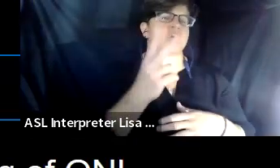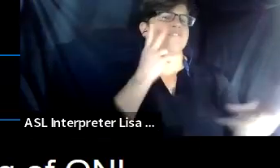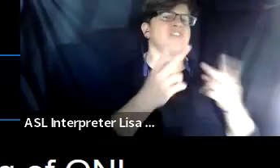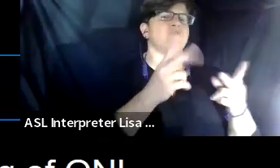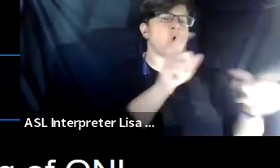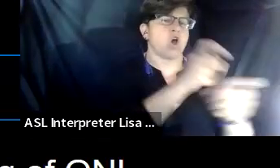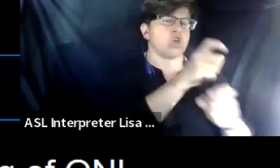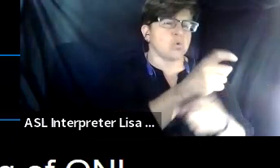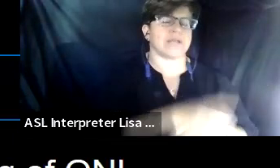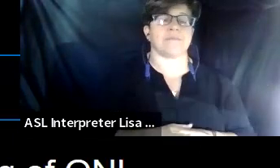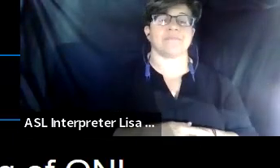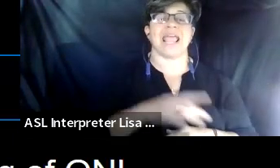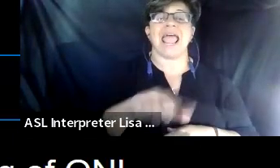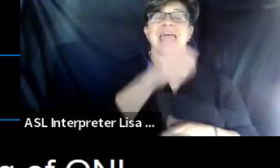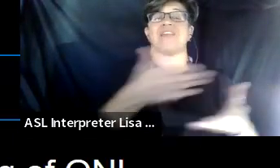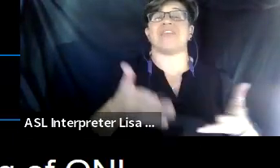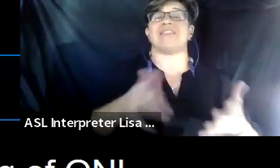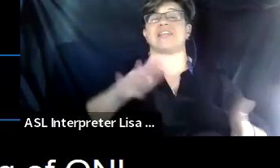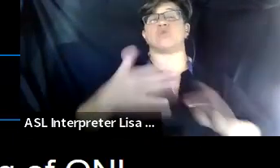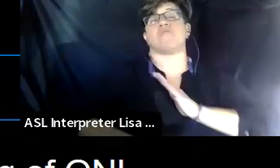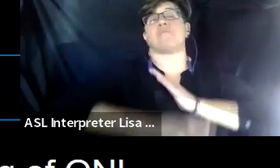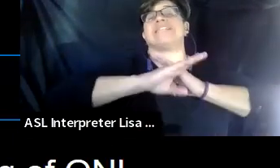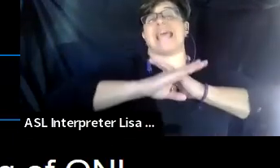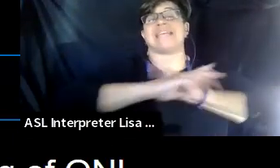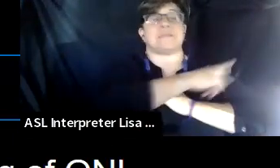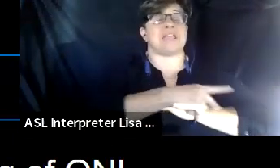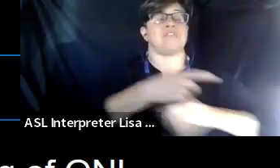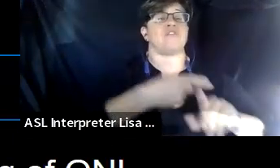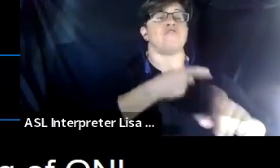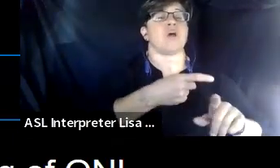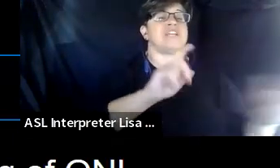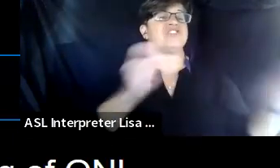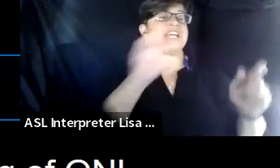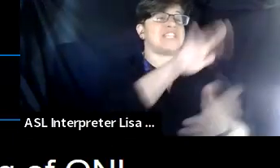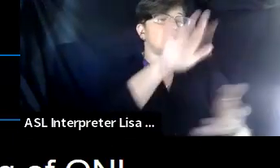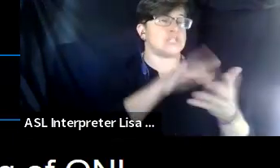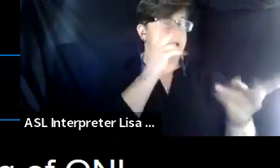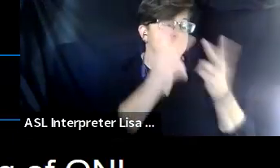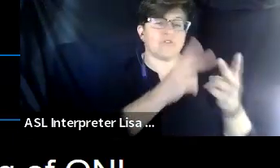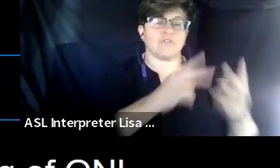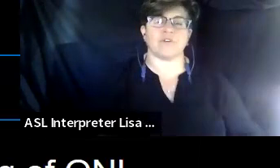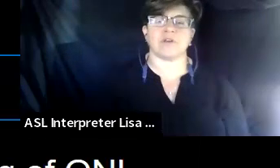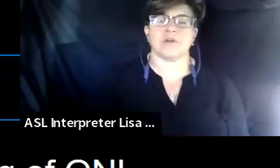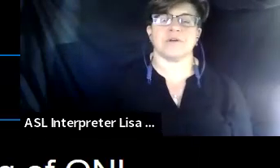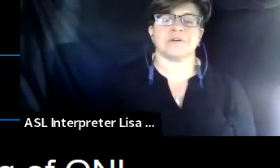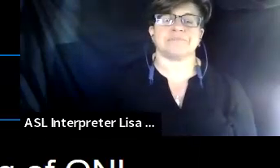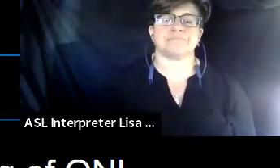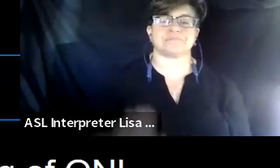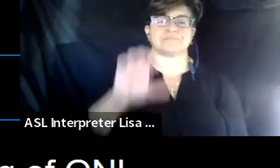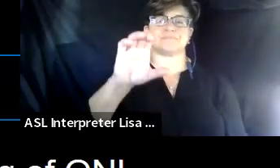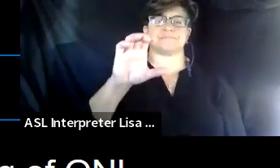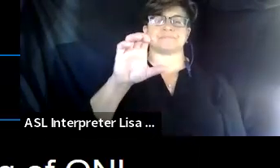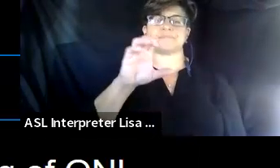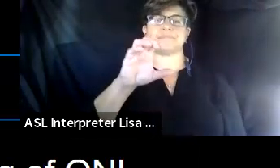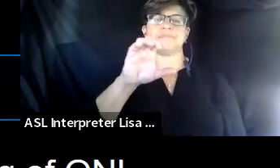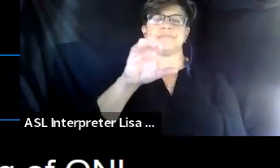that sort of protects these patients from changes in their central vision is the fact that cystoid macular edema, which is cystoid